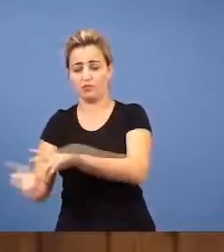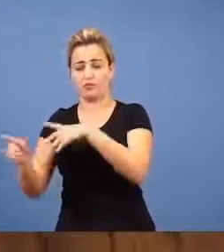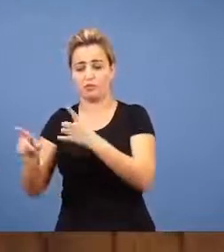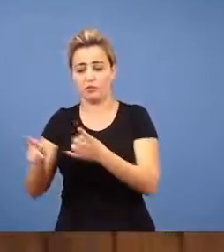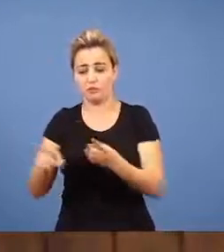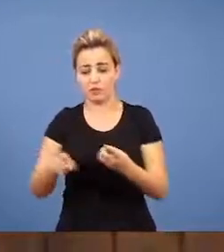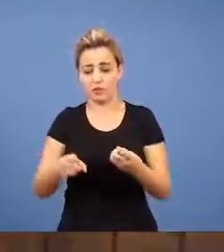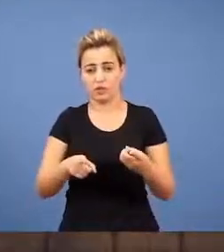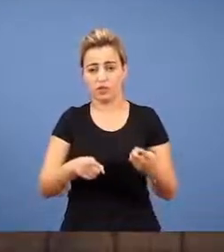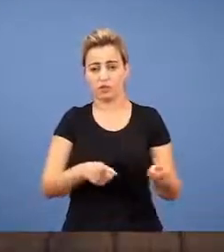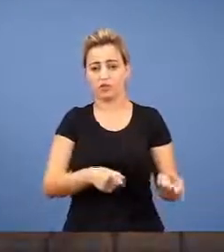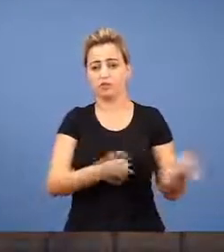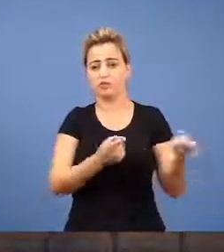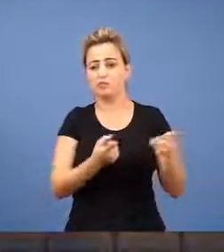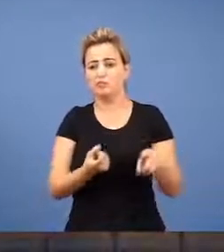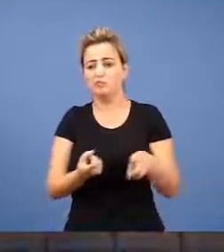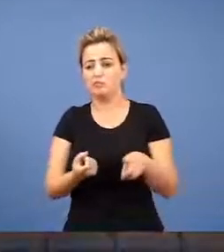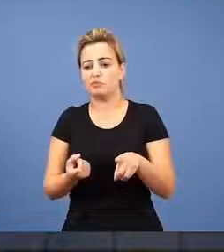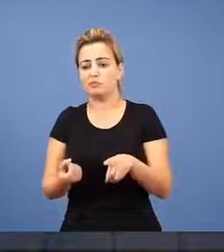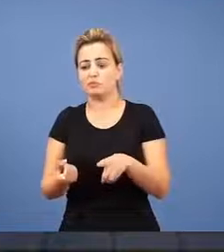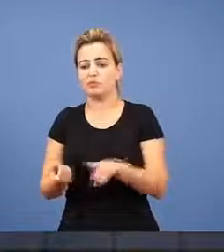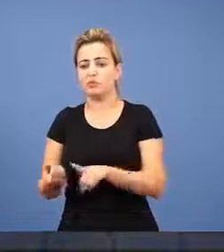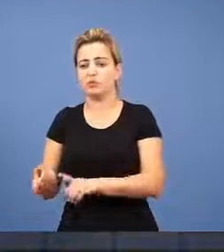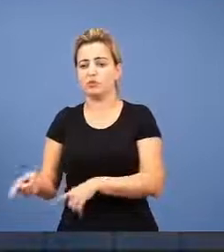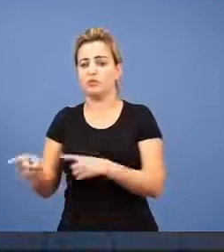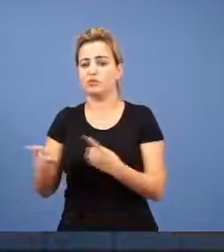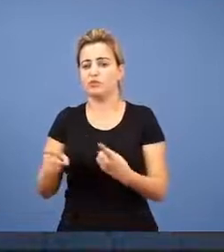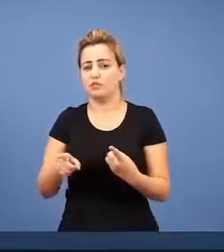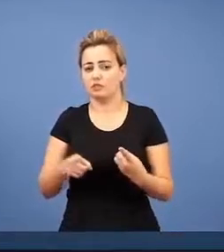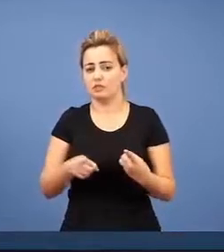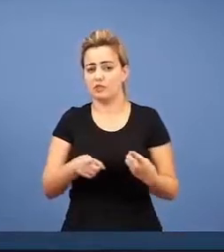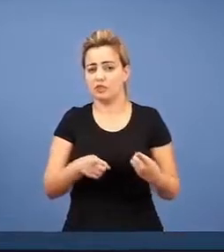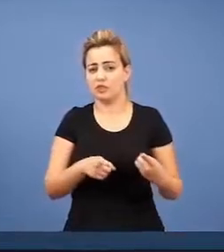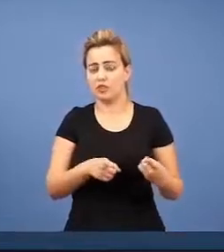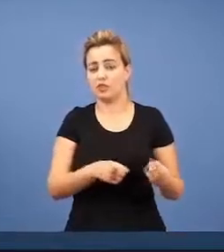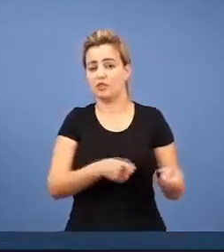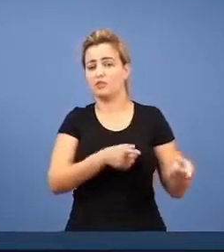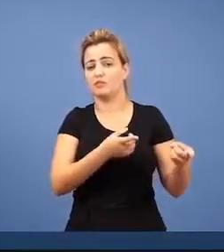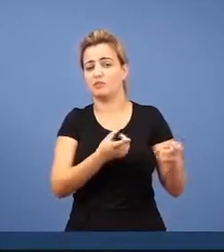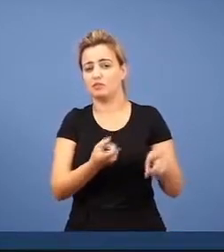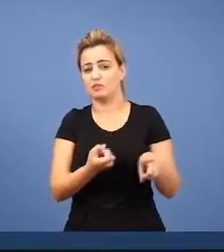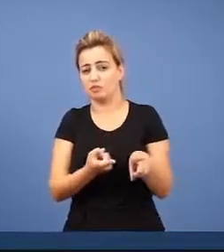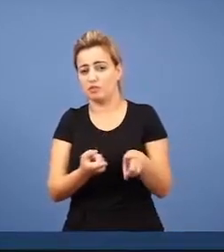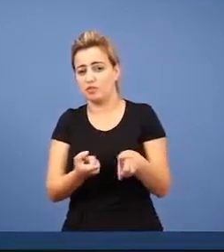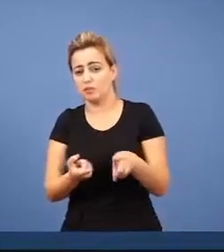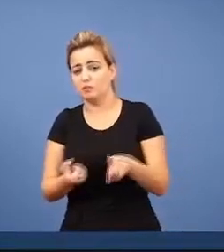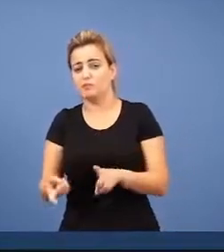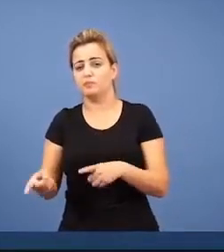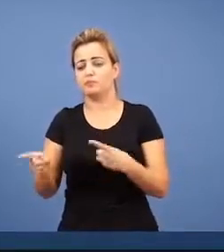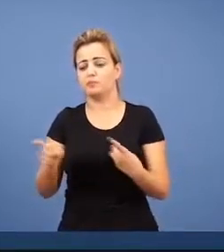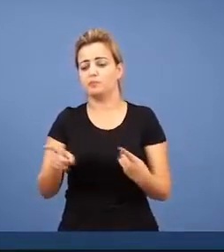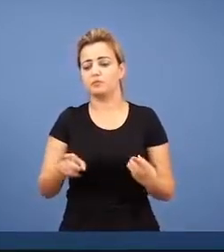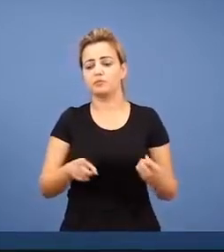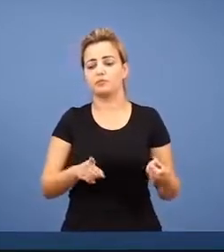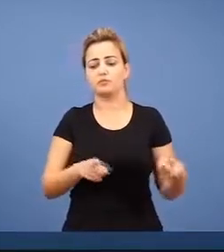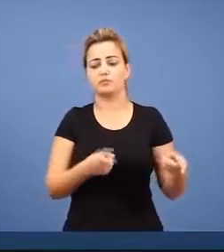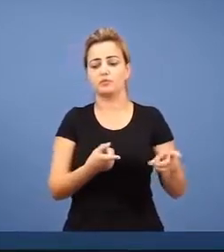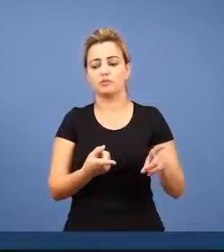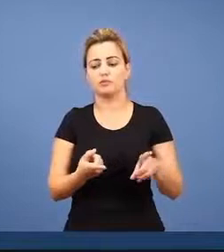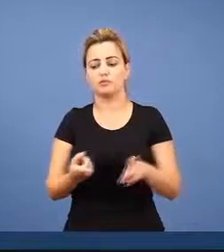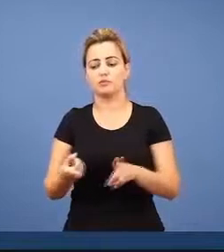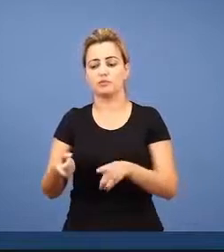we're going to sing, Search Me, O Lord. The Lord has already searched our hearts, and now we're going to adore the